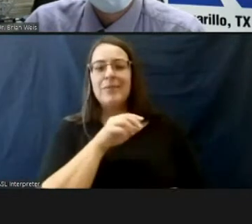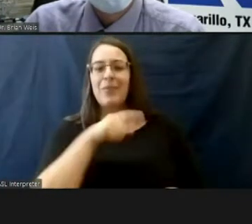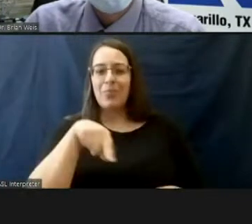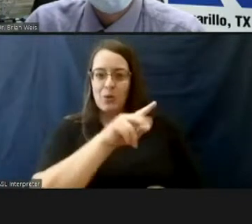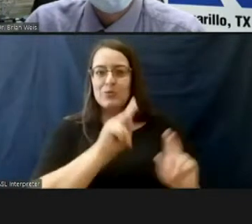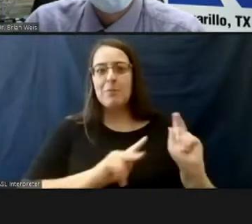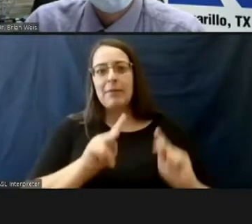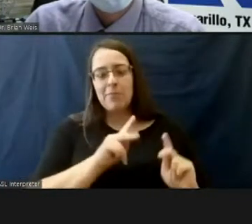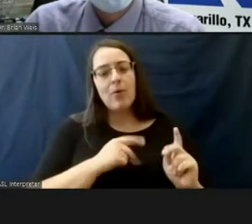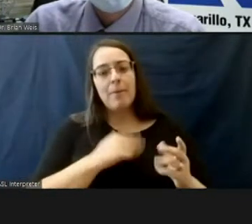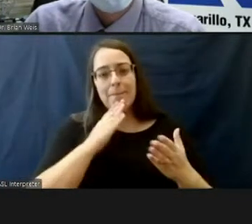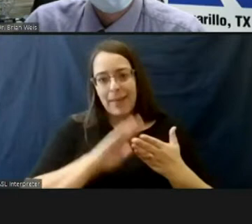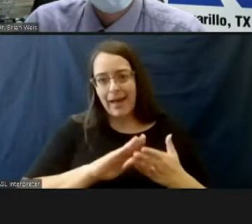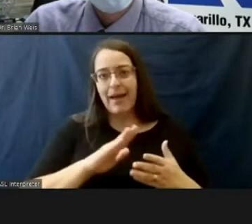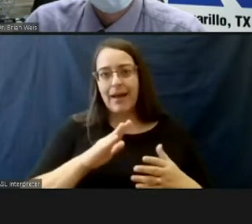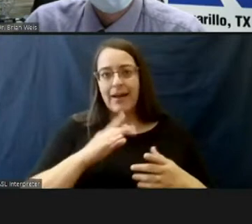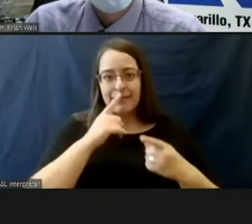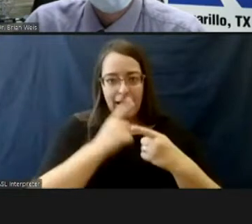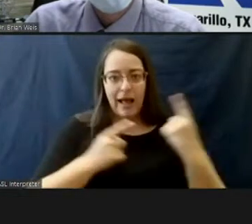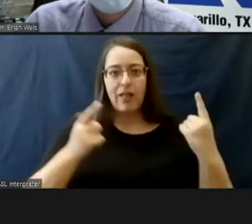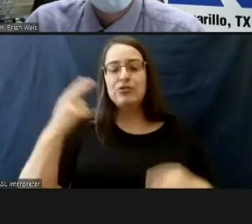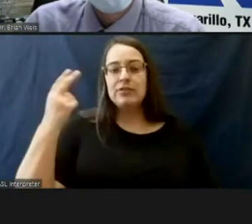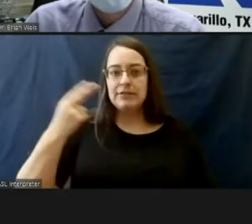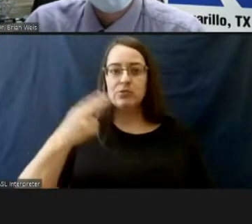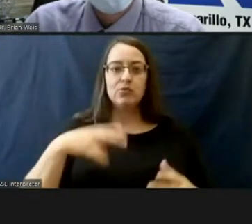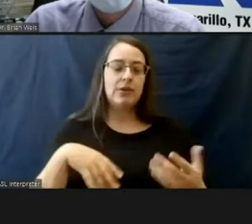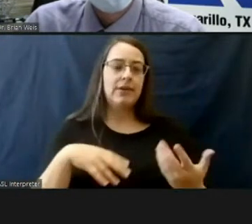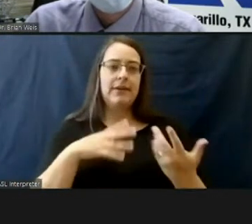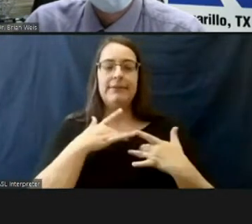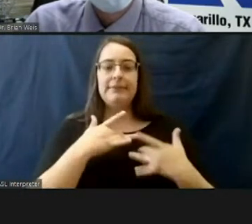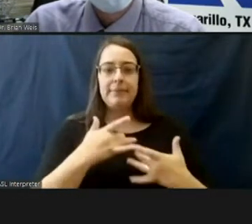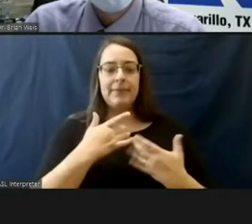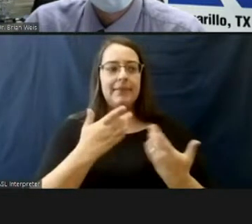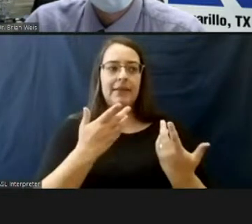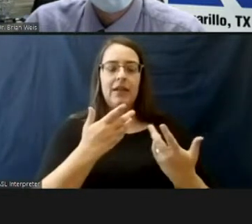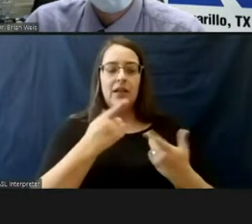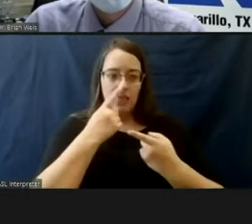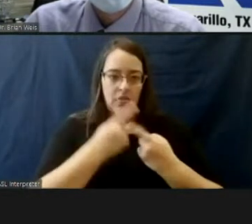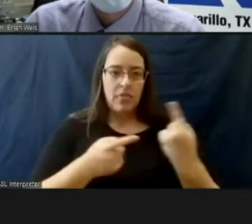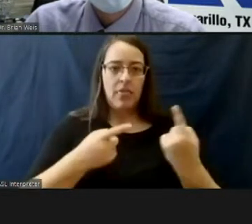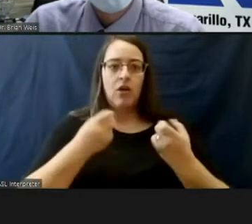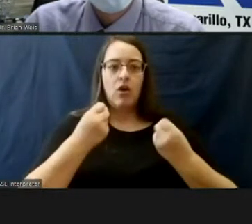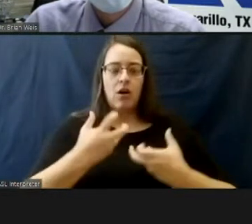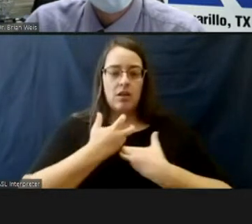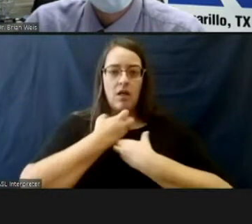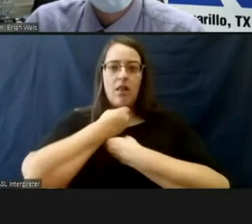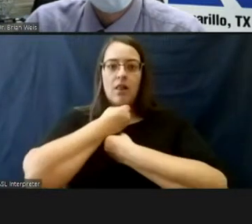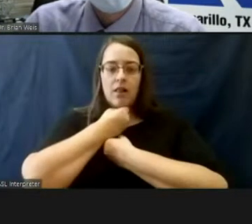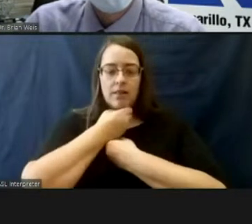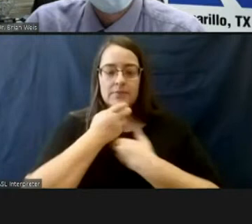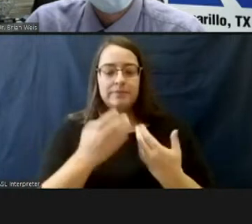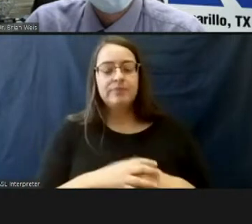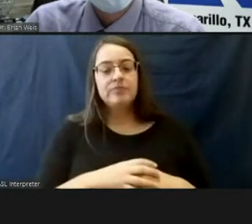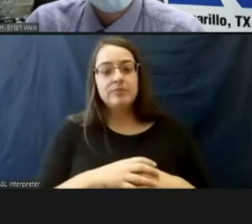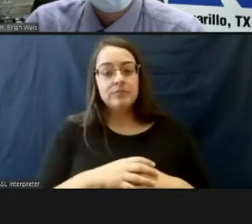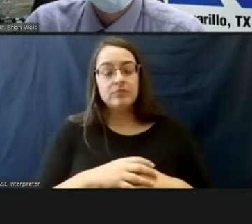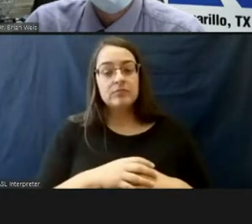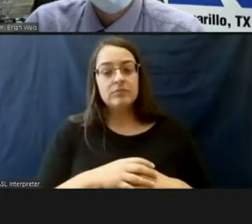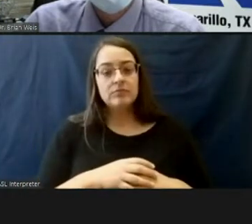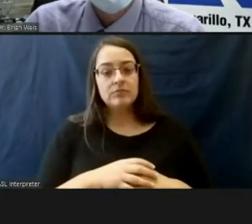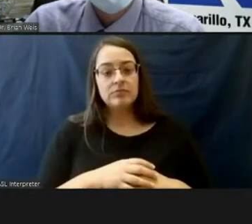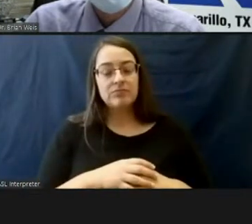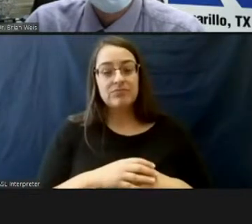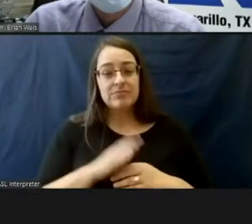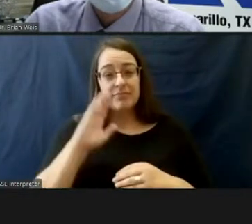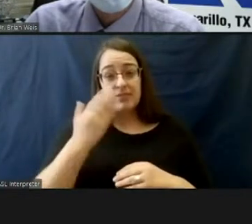allergy. So they had a known history of either anaphylaxis or severe allergic reactions. There also appeared to be a slighter higher risk for